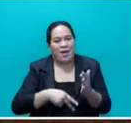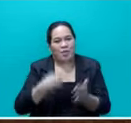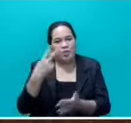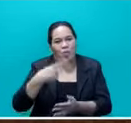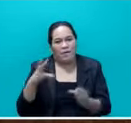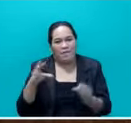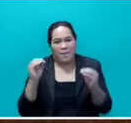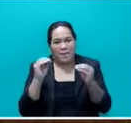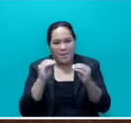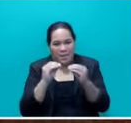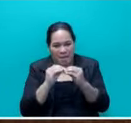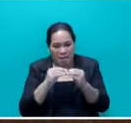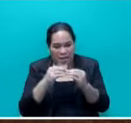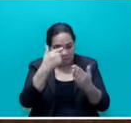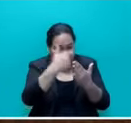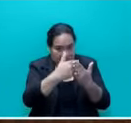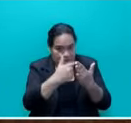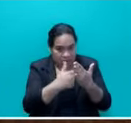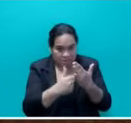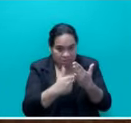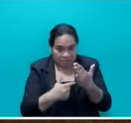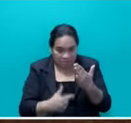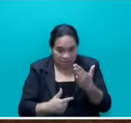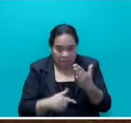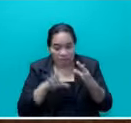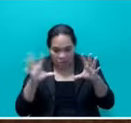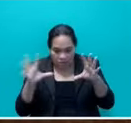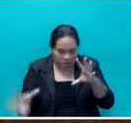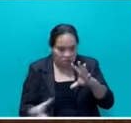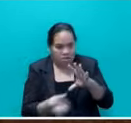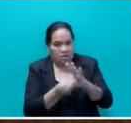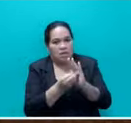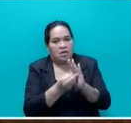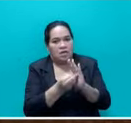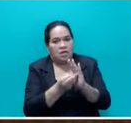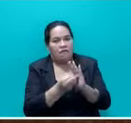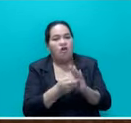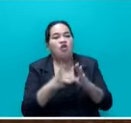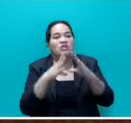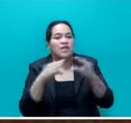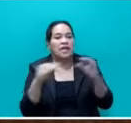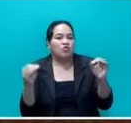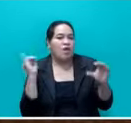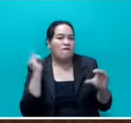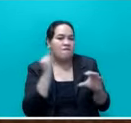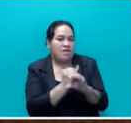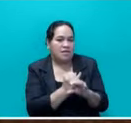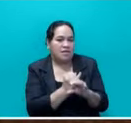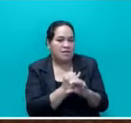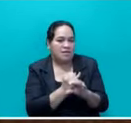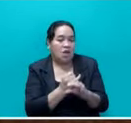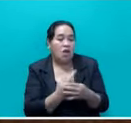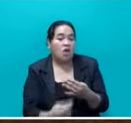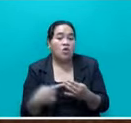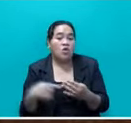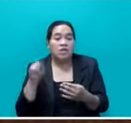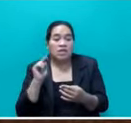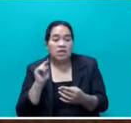All of those offences fall under the definition of sexual offence, except as it